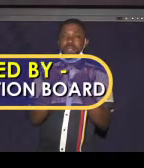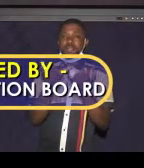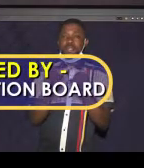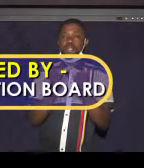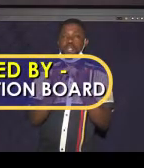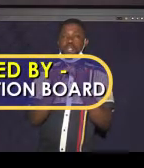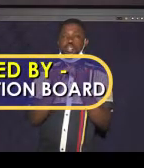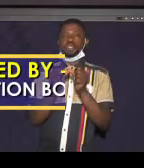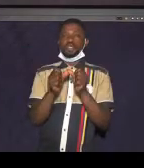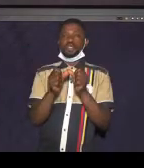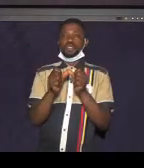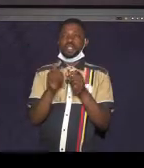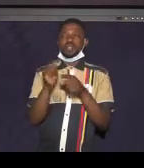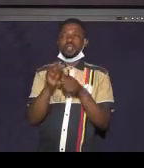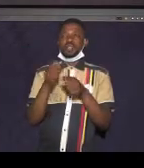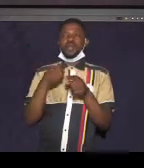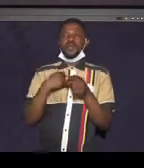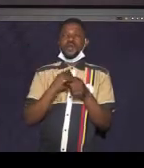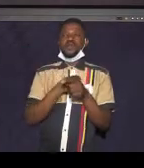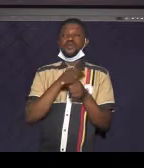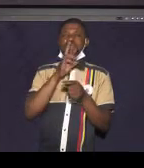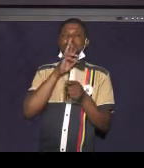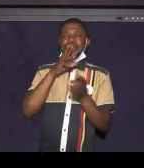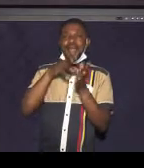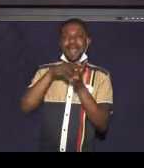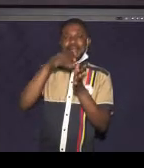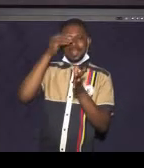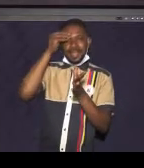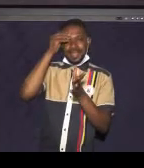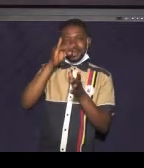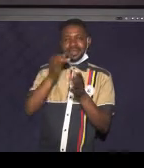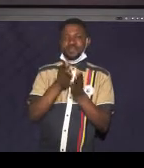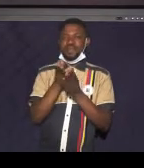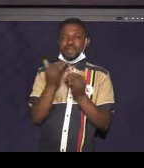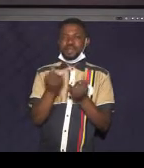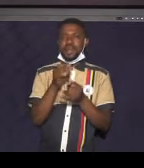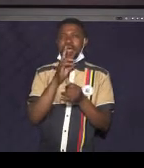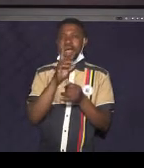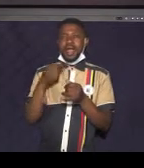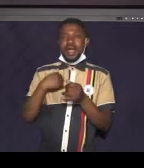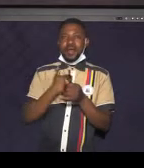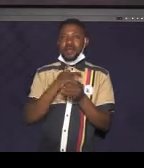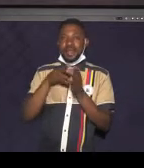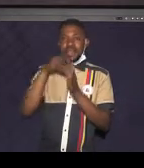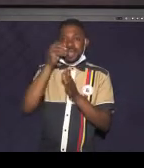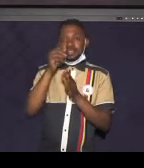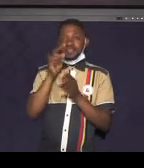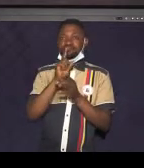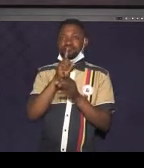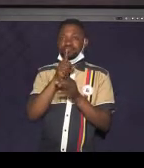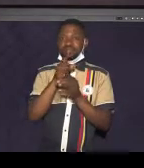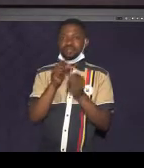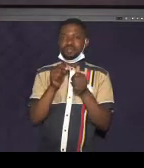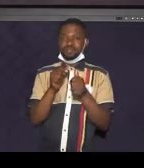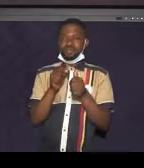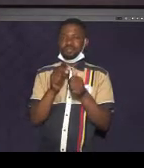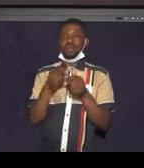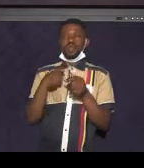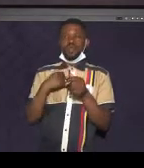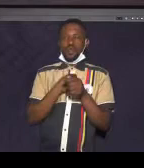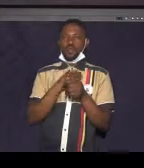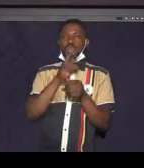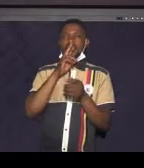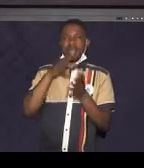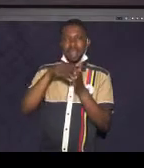tense. We are learning right now. Are we learning? Are you sure? Okay, we are